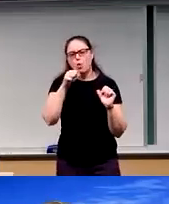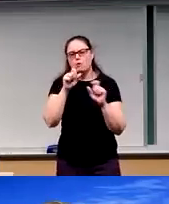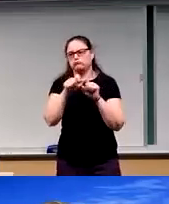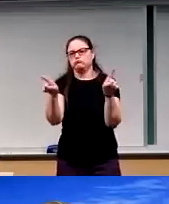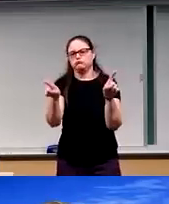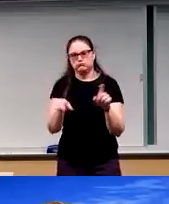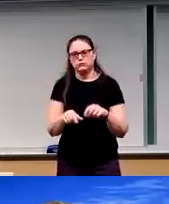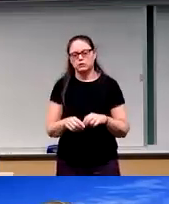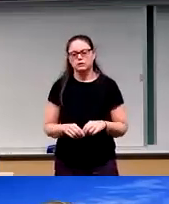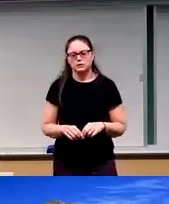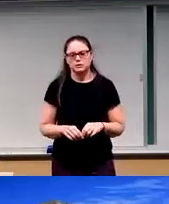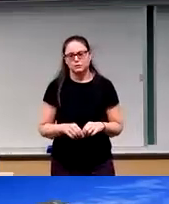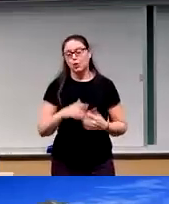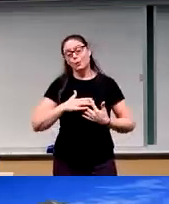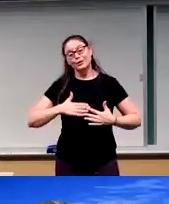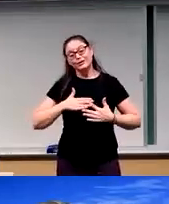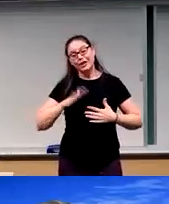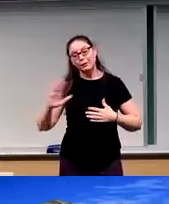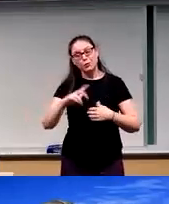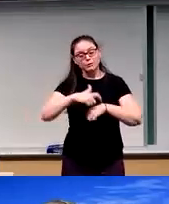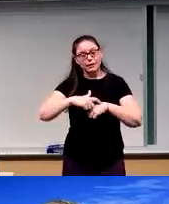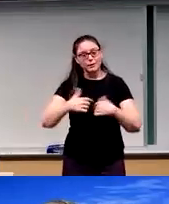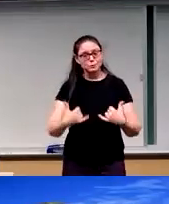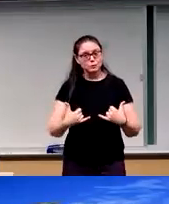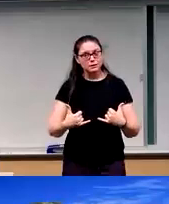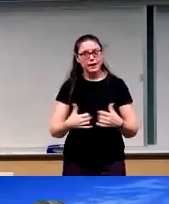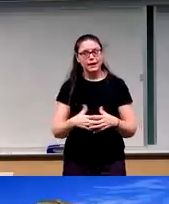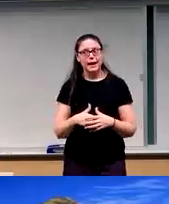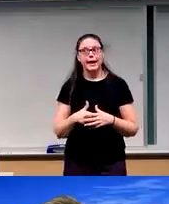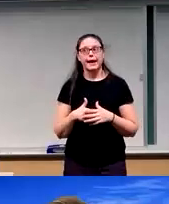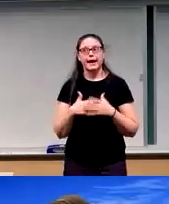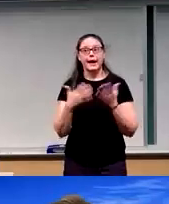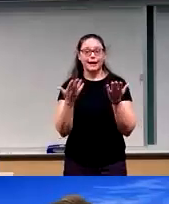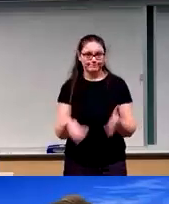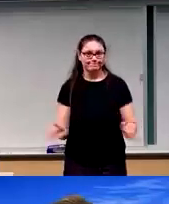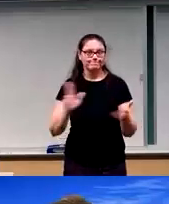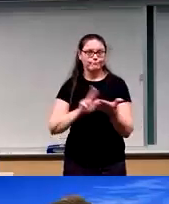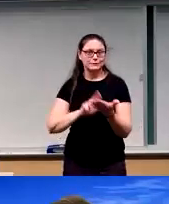And we appreciate your time today. And with that, I'll go ahead and sign off.